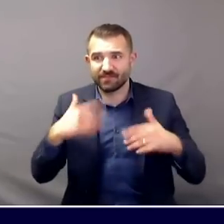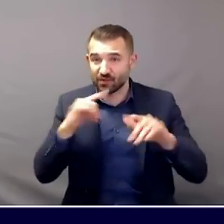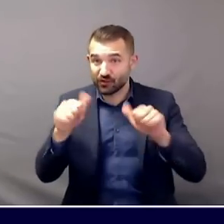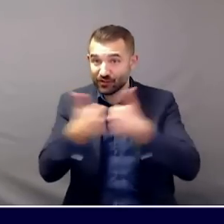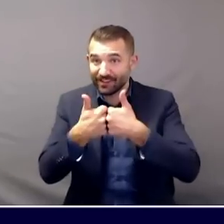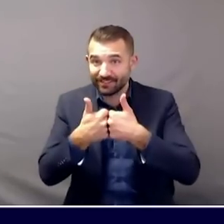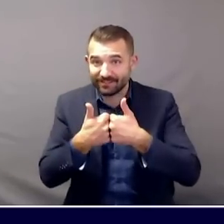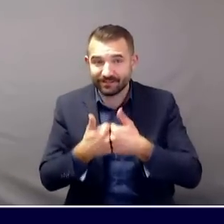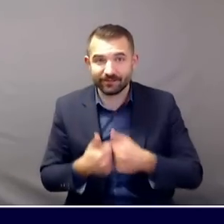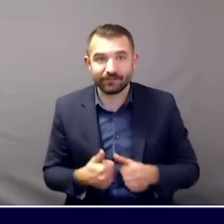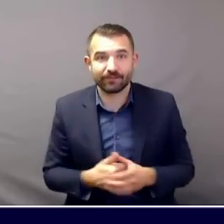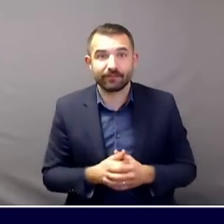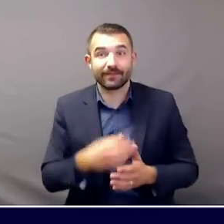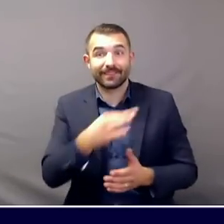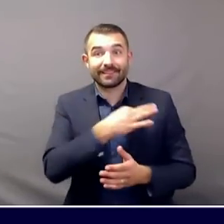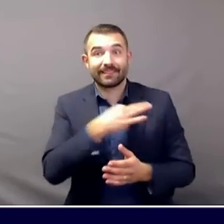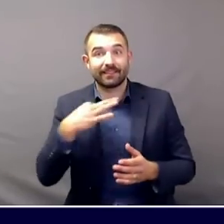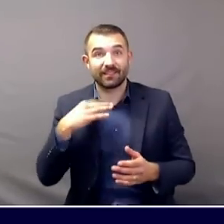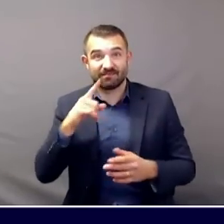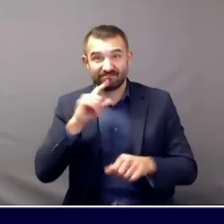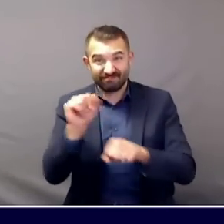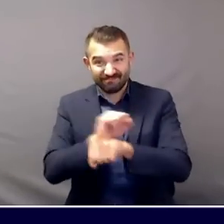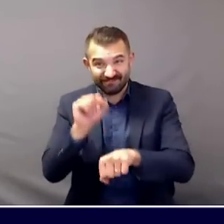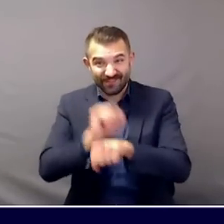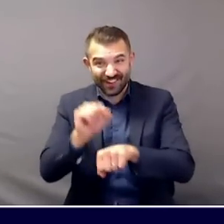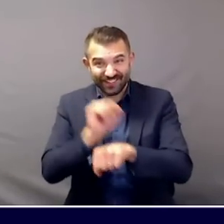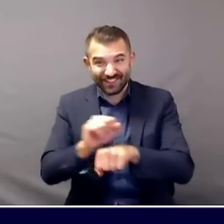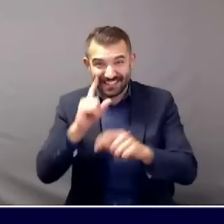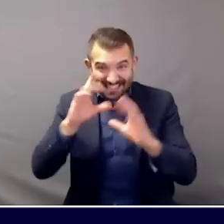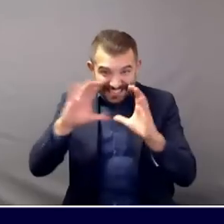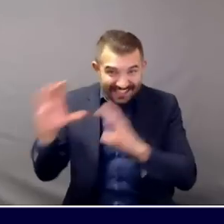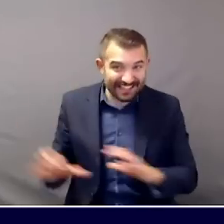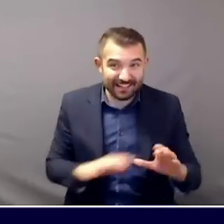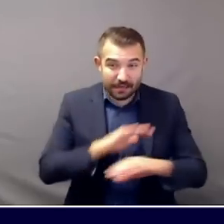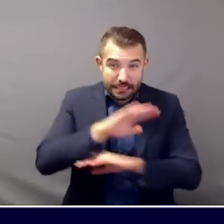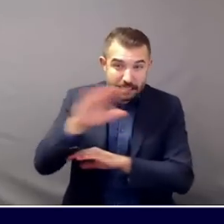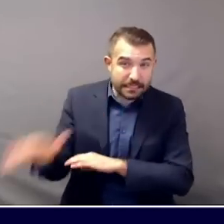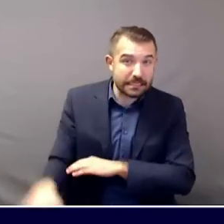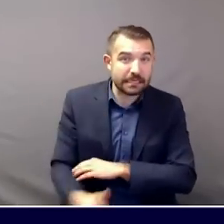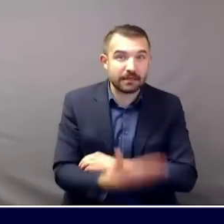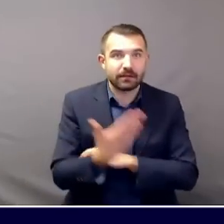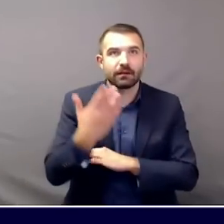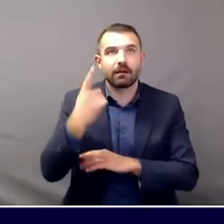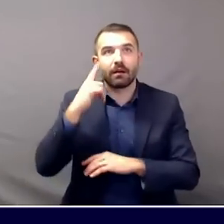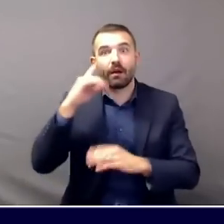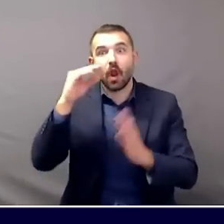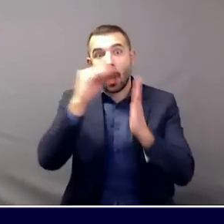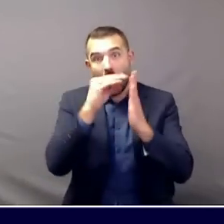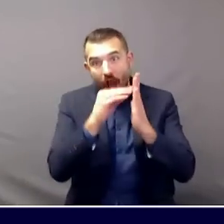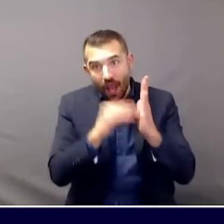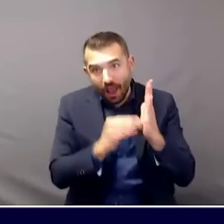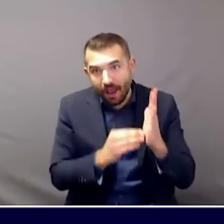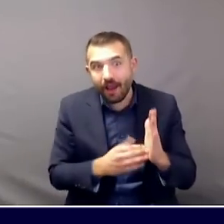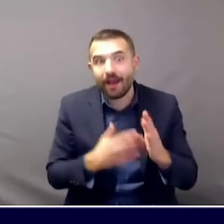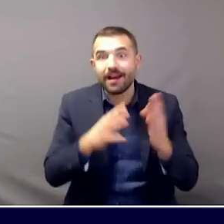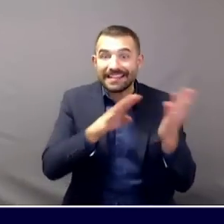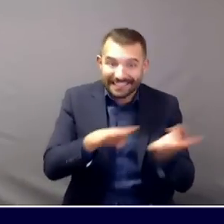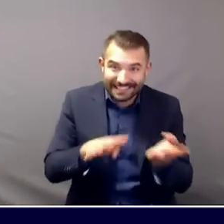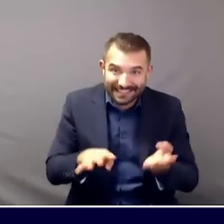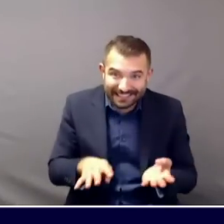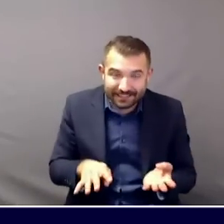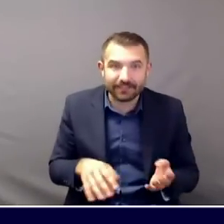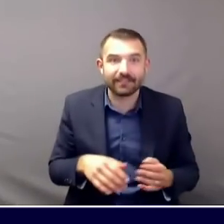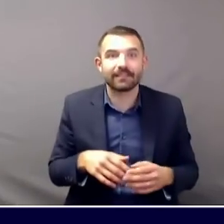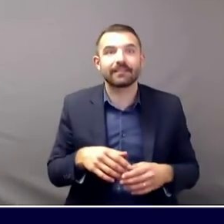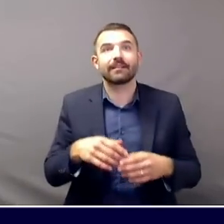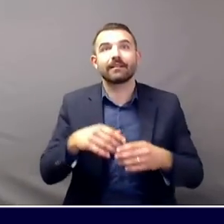working almost around the clock to log samples, to run samples, and to report out those results.